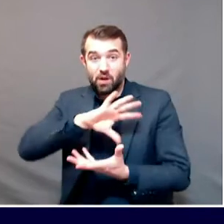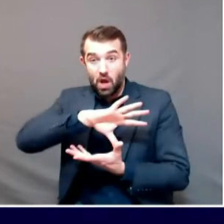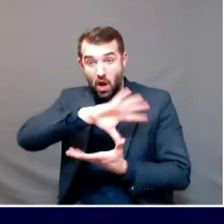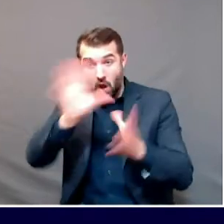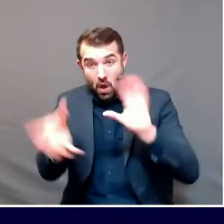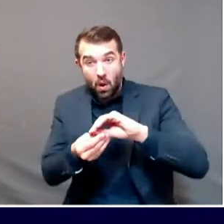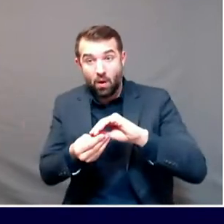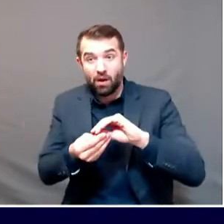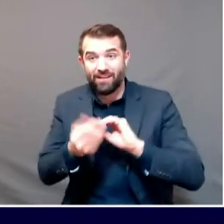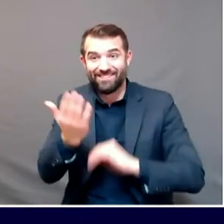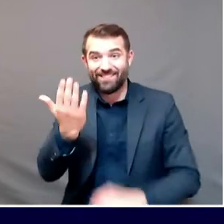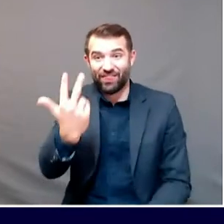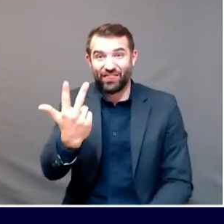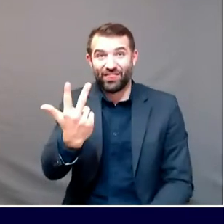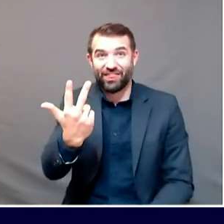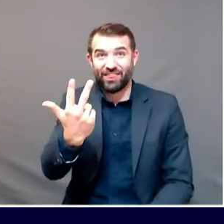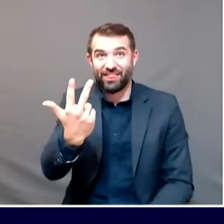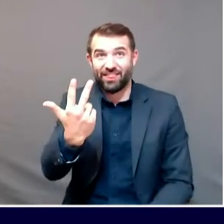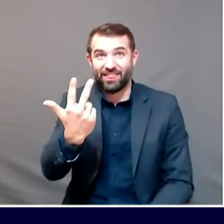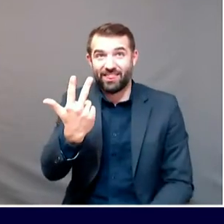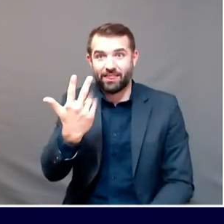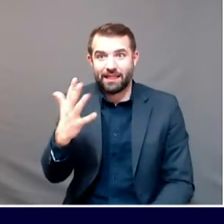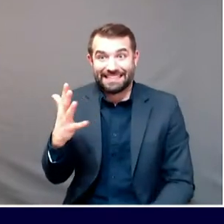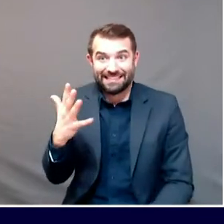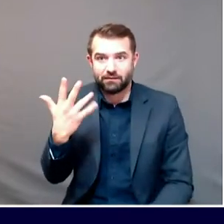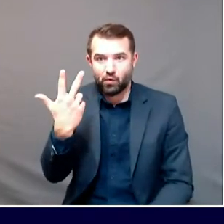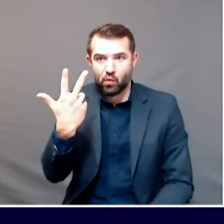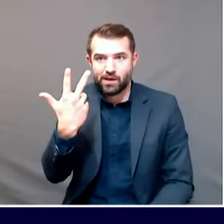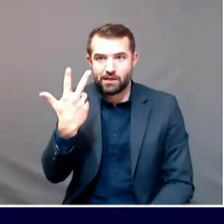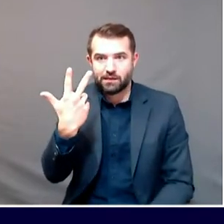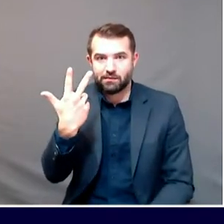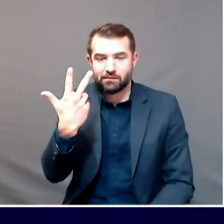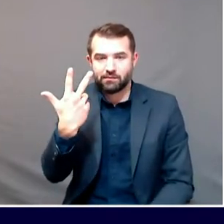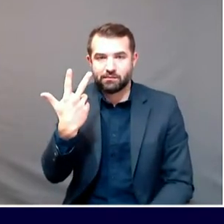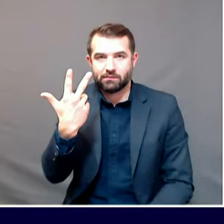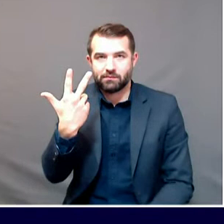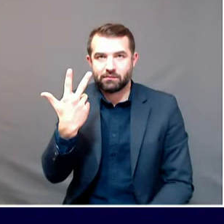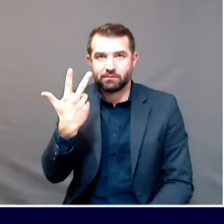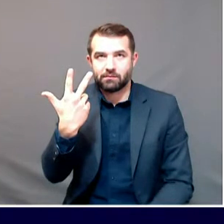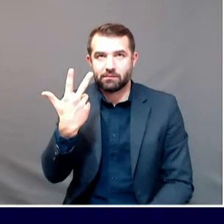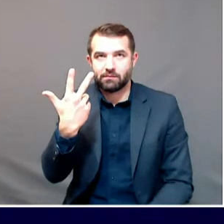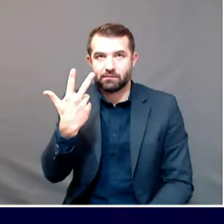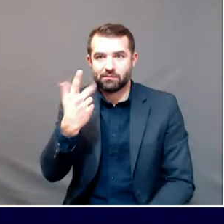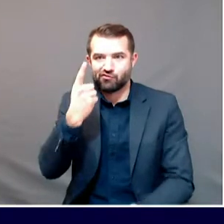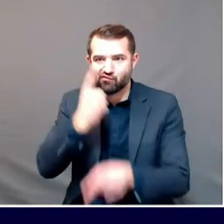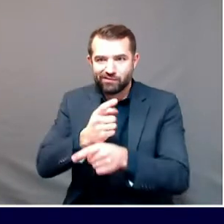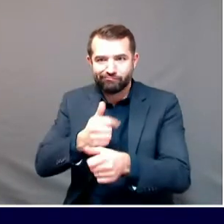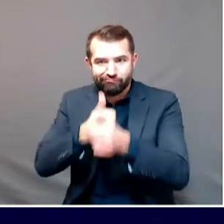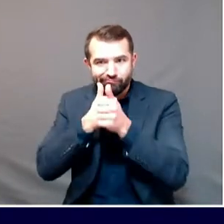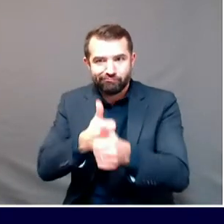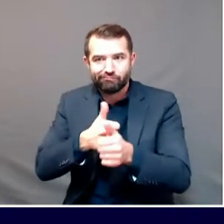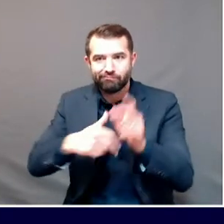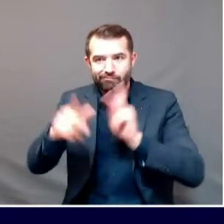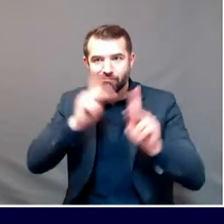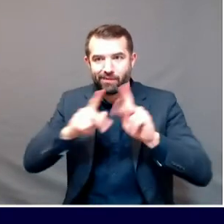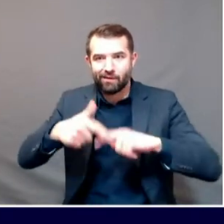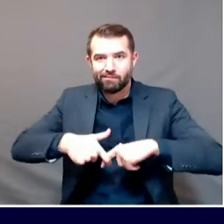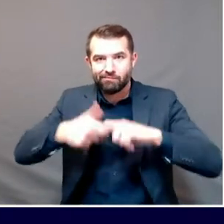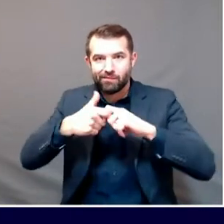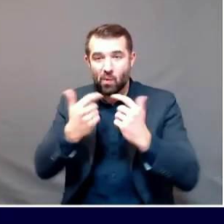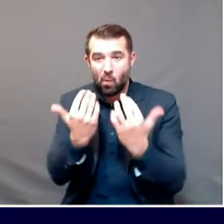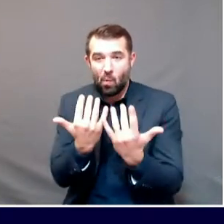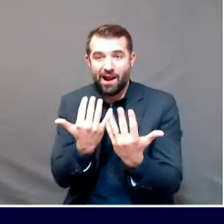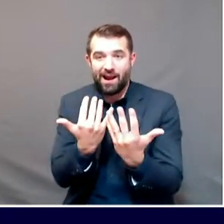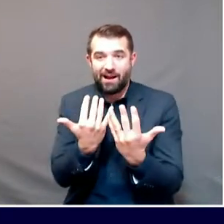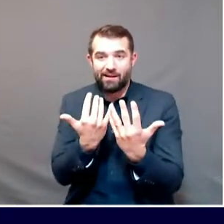healthcare systems. The exact protocols were followed, meaning individuals were asked to wait a number of minutes after